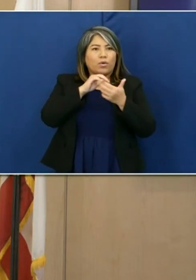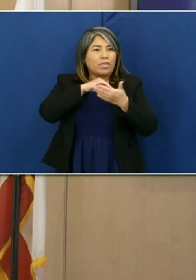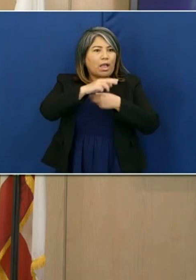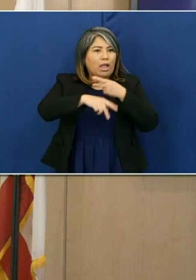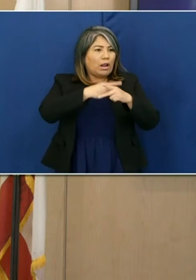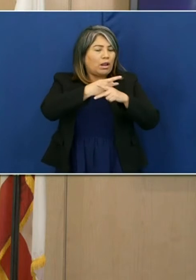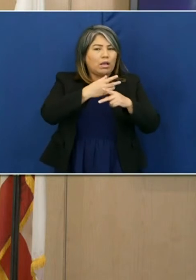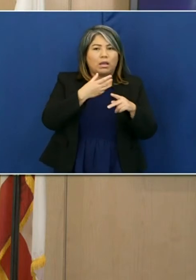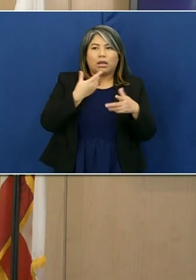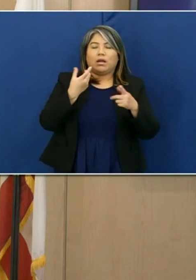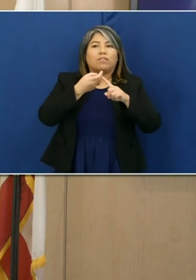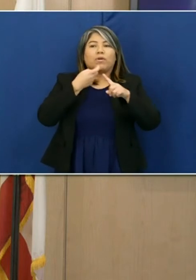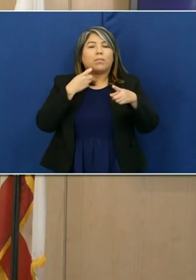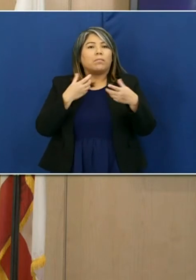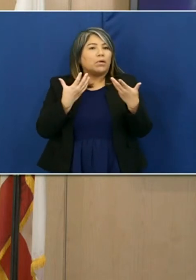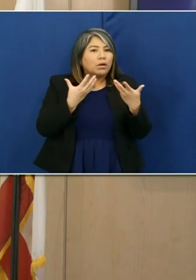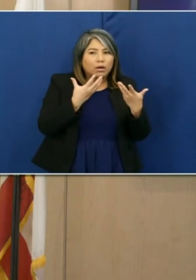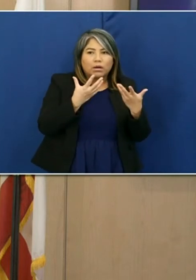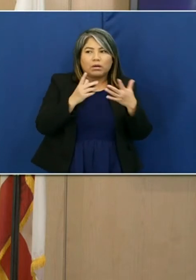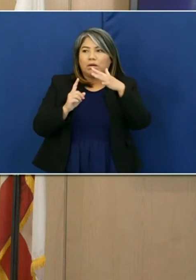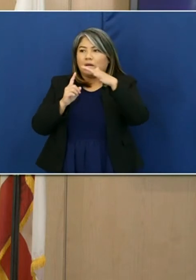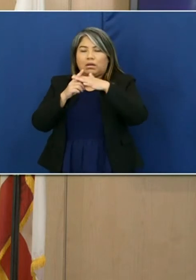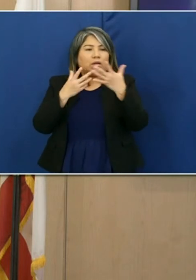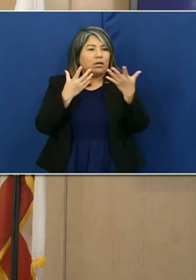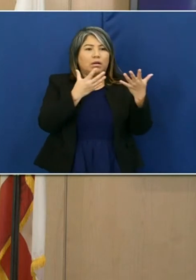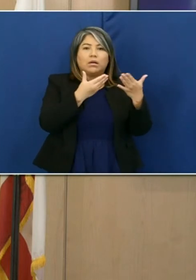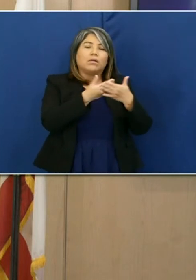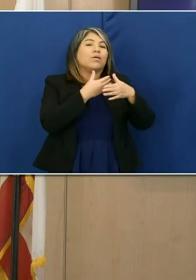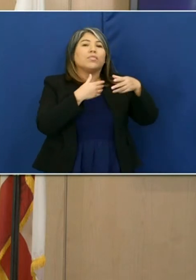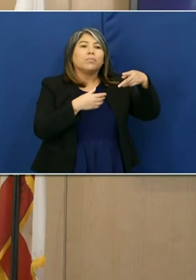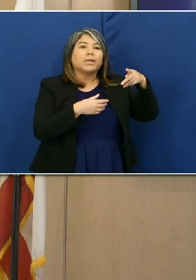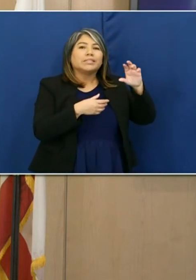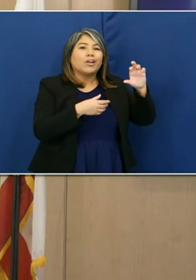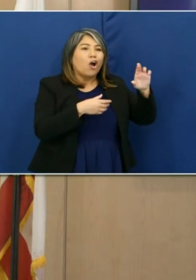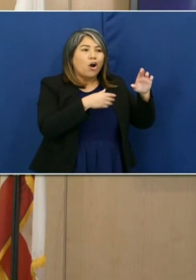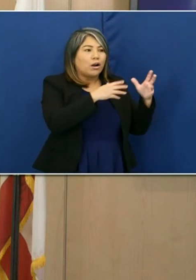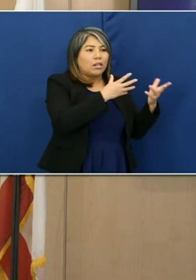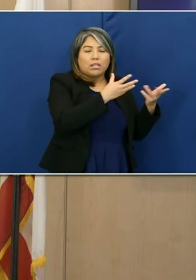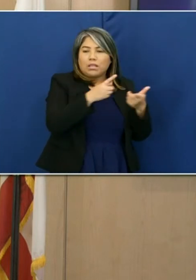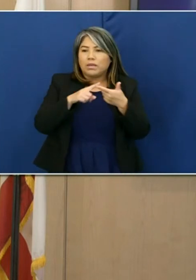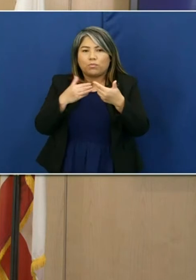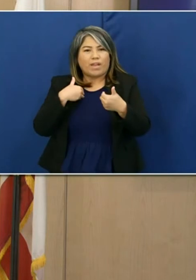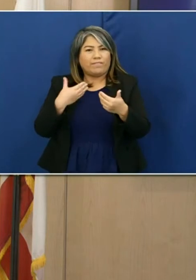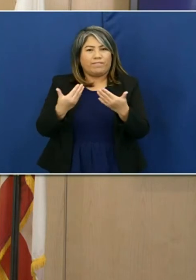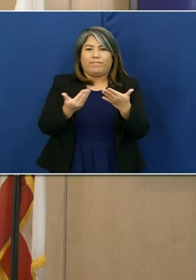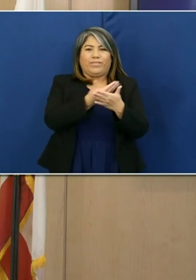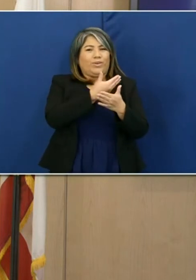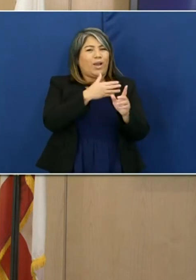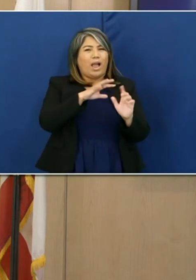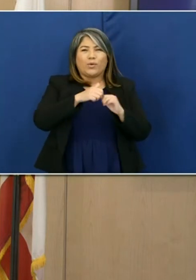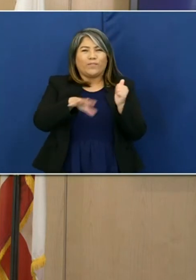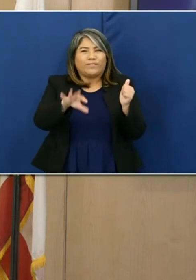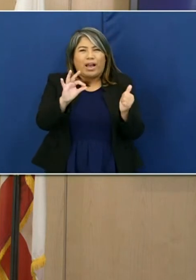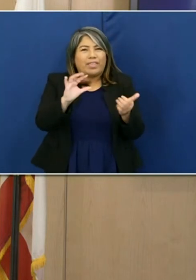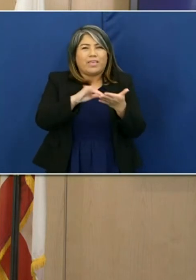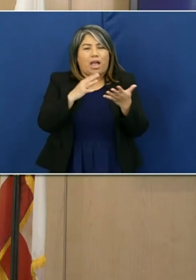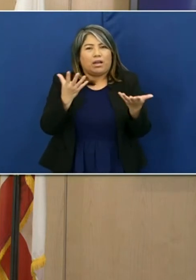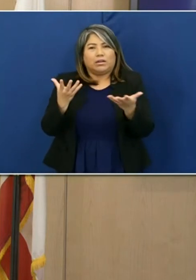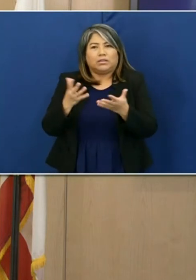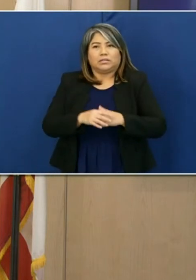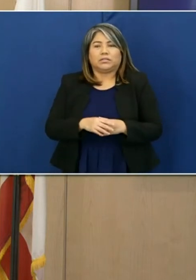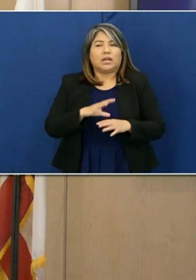of a normal PCR test and give you a clue that you can then follow up with genetic testing? Okay, Dr. Anderson's going to